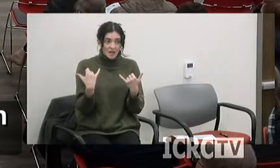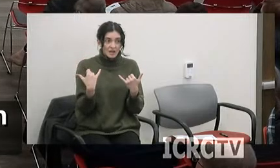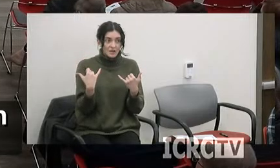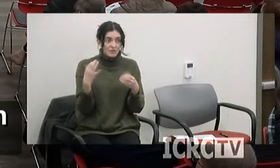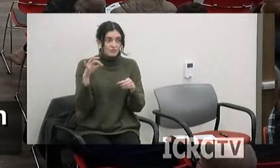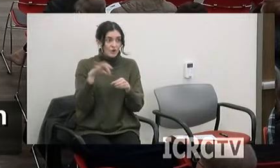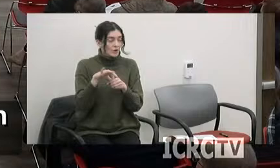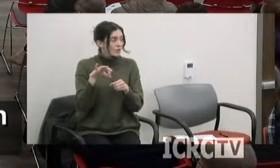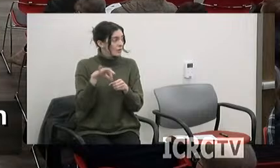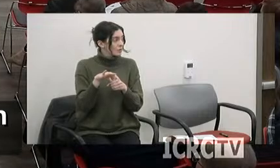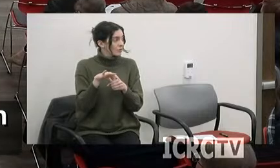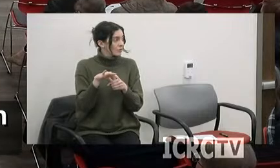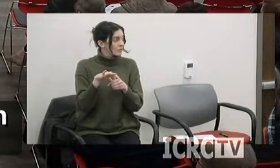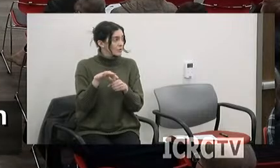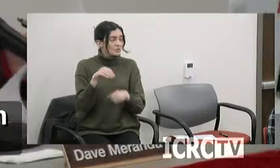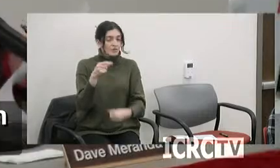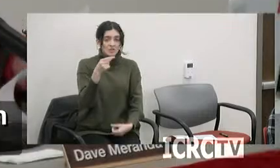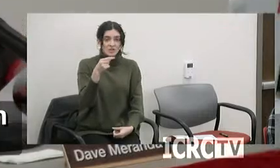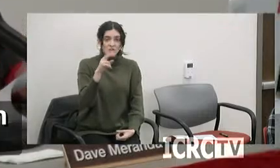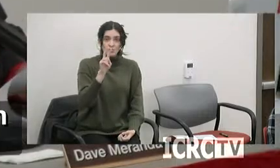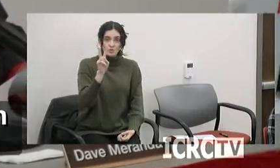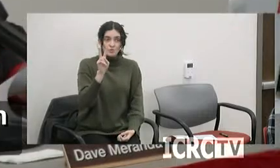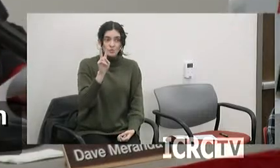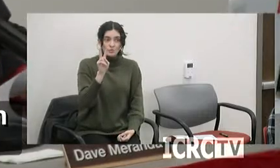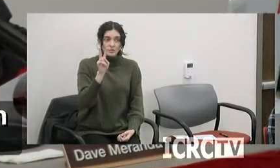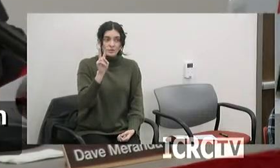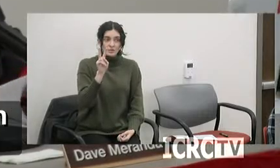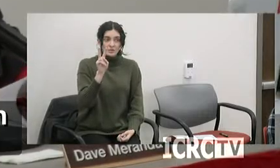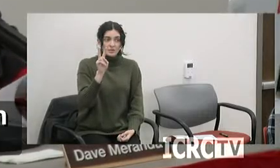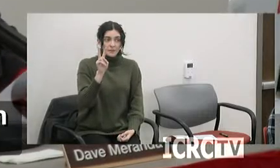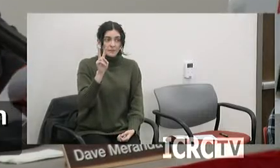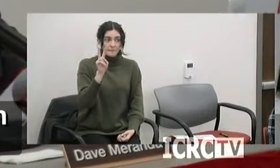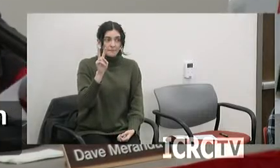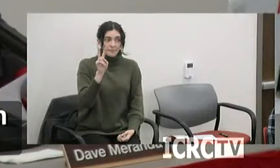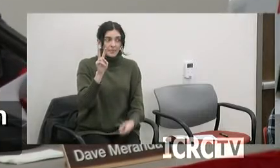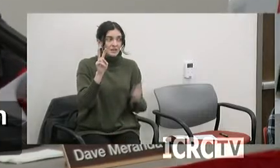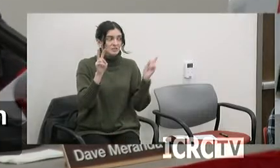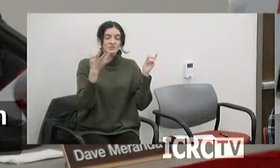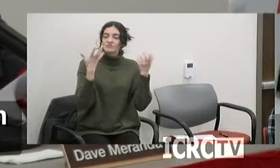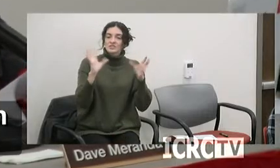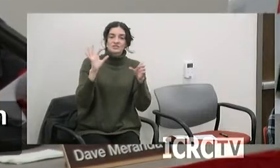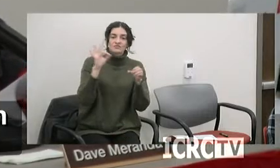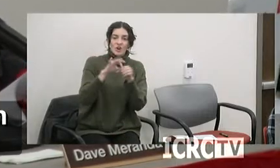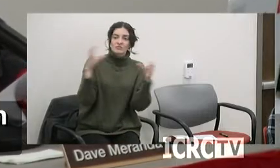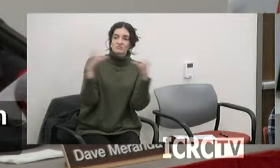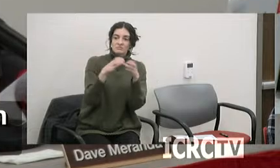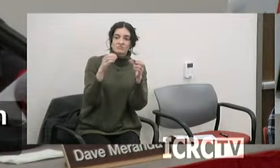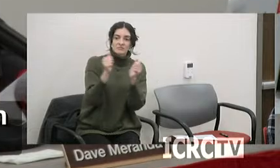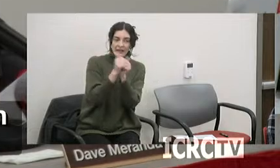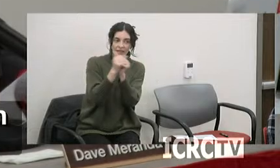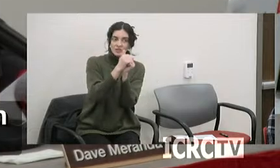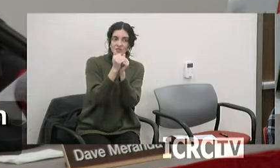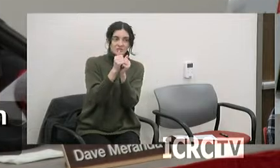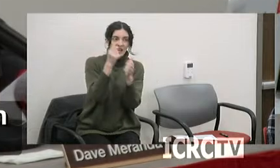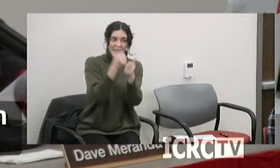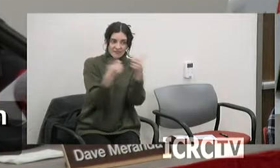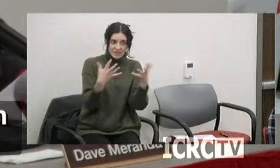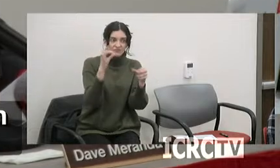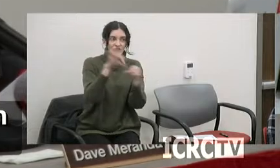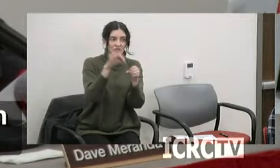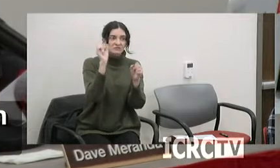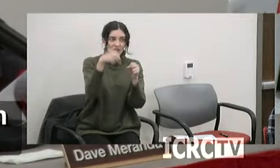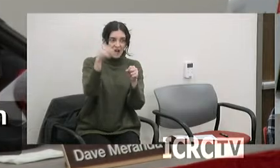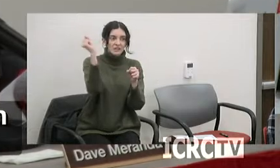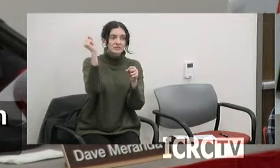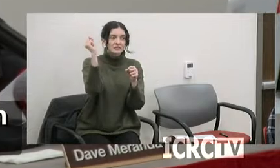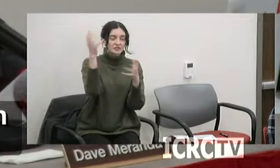for G2. Need a second. You did that all together. did it That was together. all encompassing. That's what Yep, he you're good. advised us to